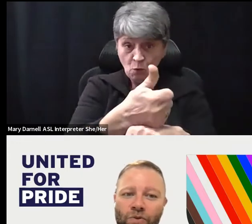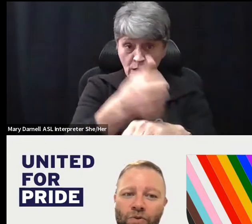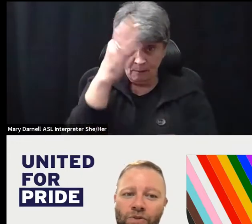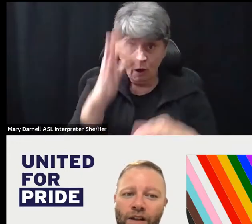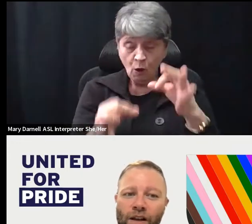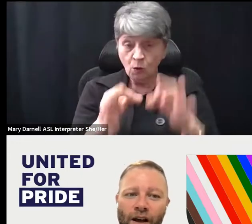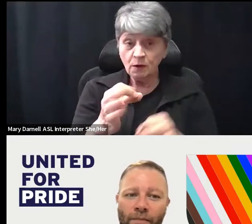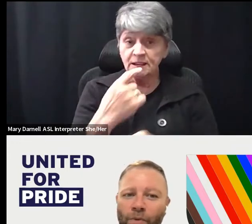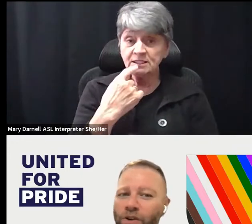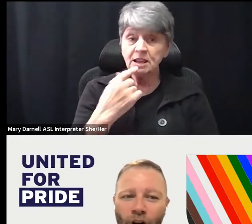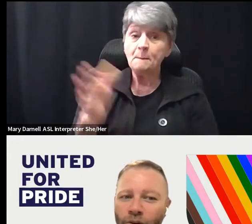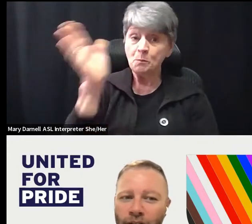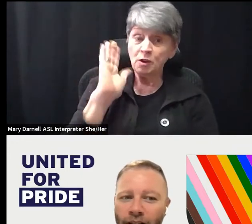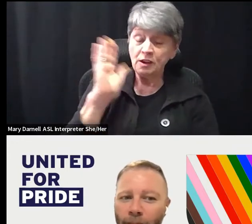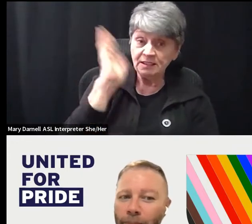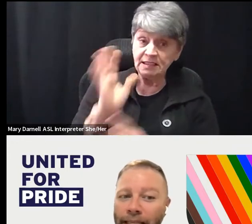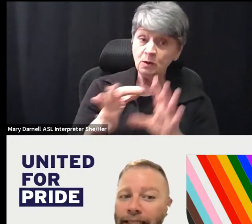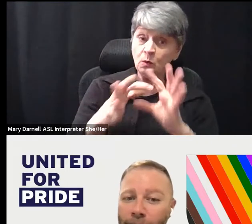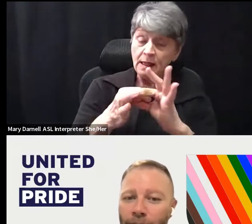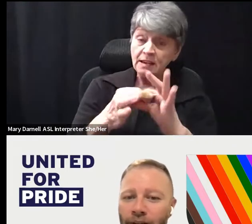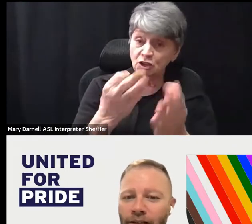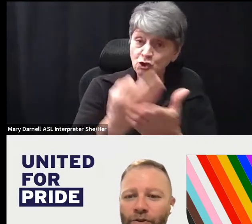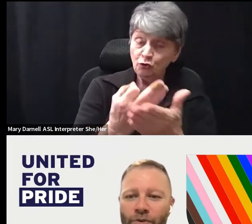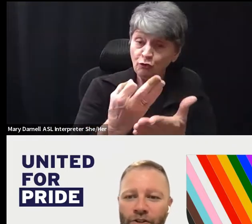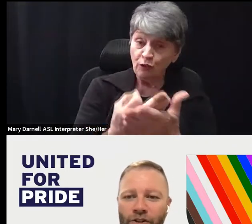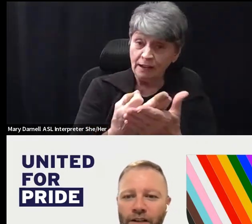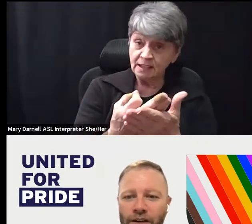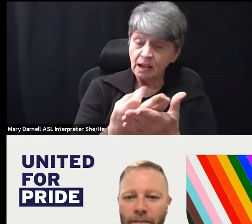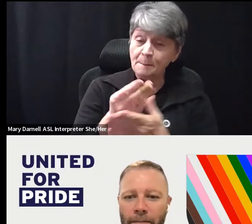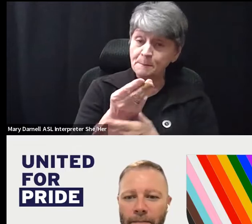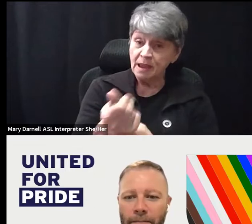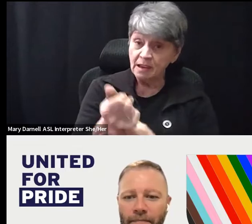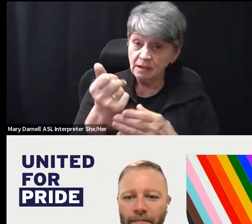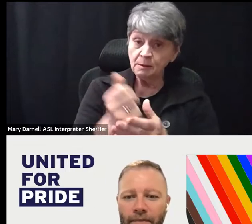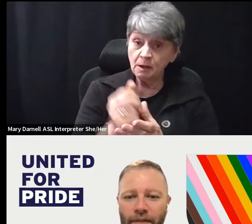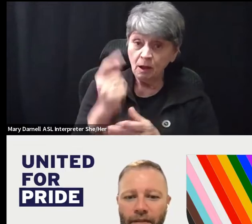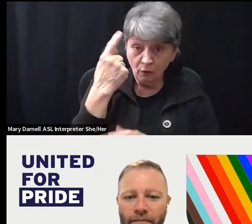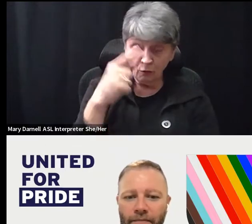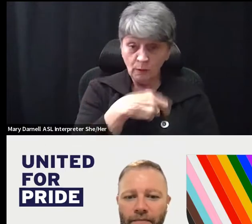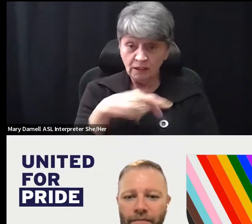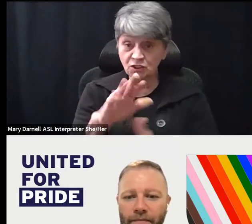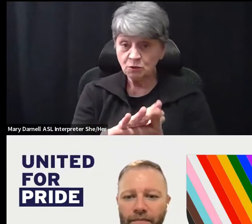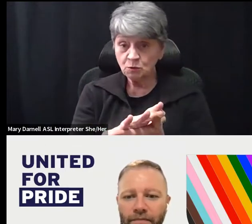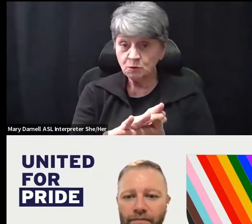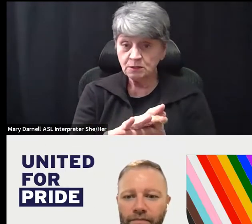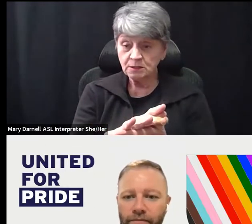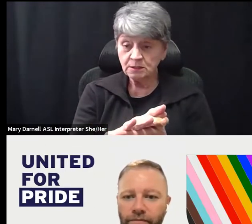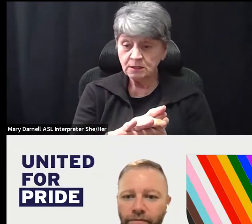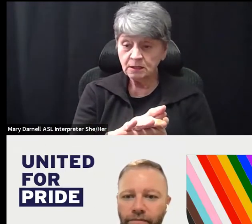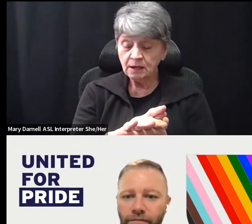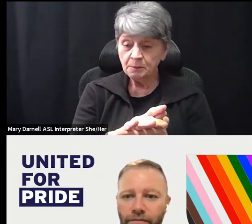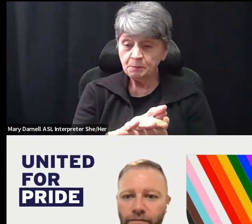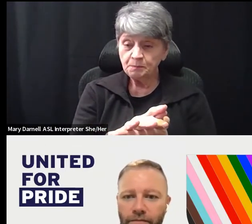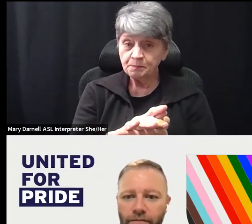religious schools? Was their argument like a big leap in a different direction? Yeah, thanks, Brian. I think it was,